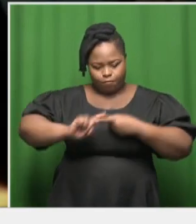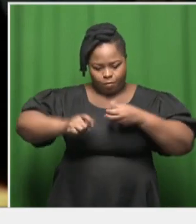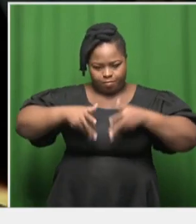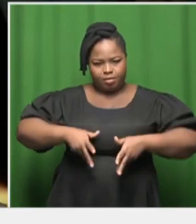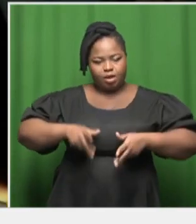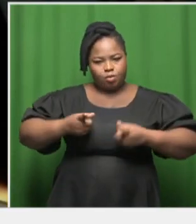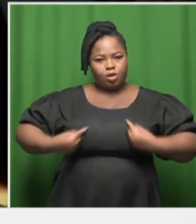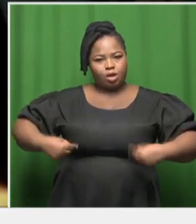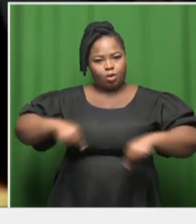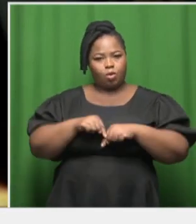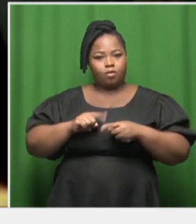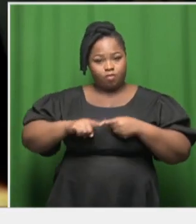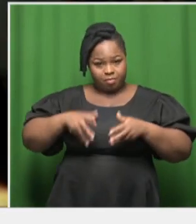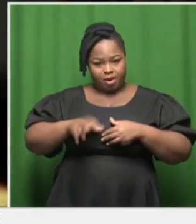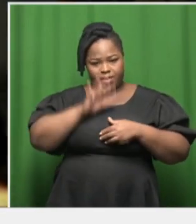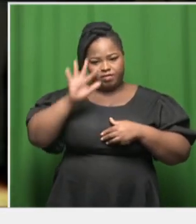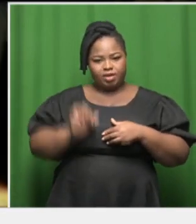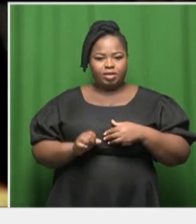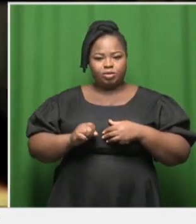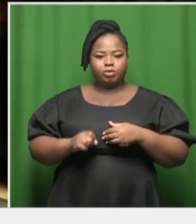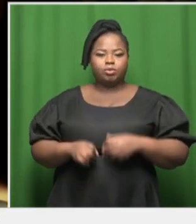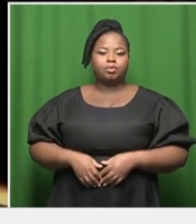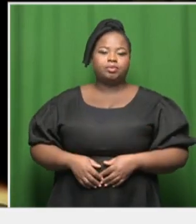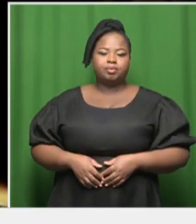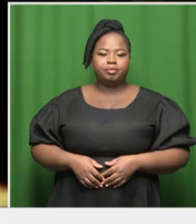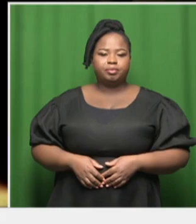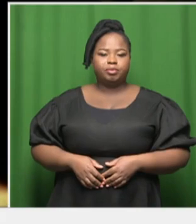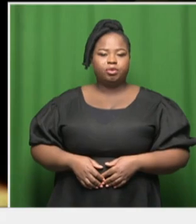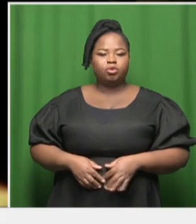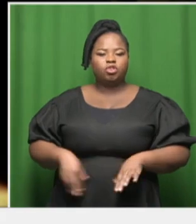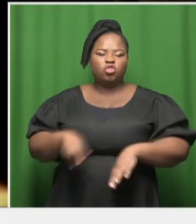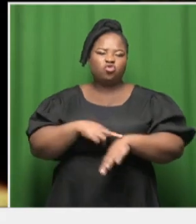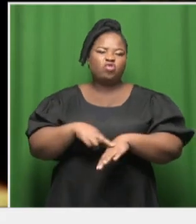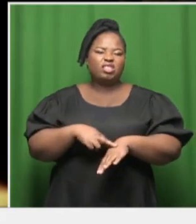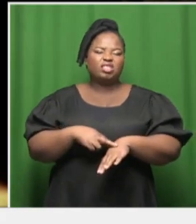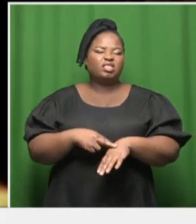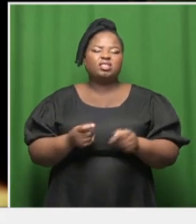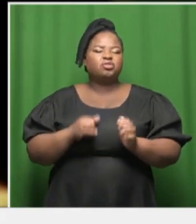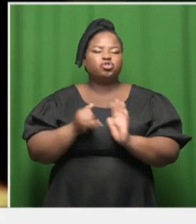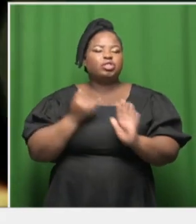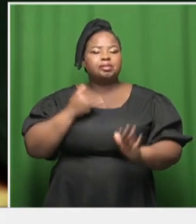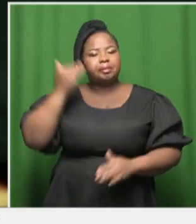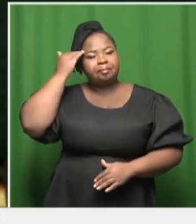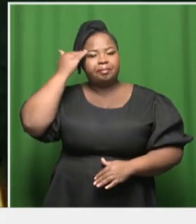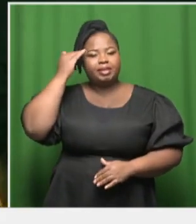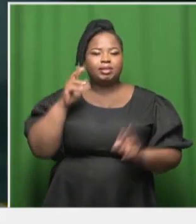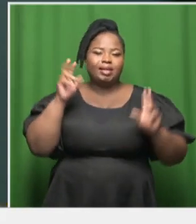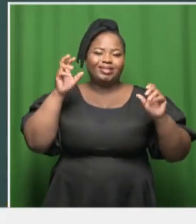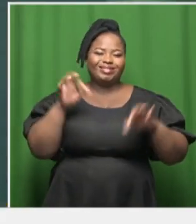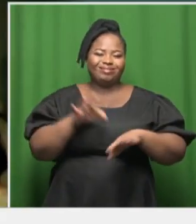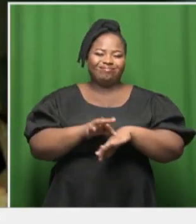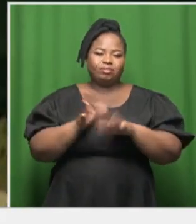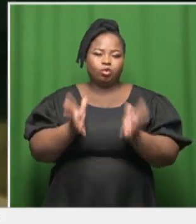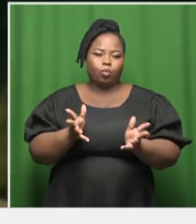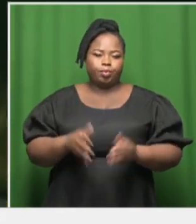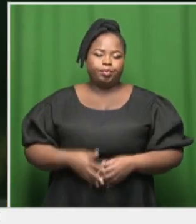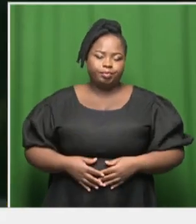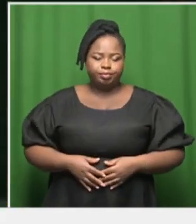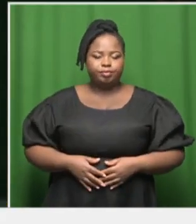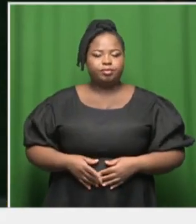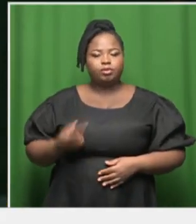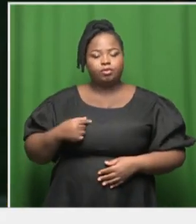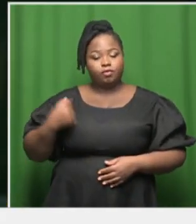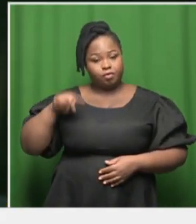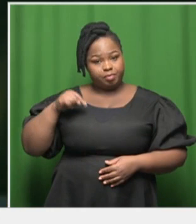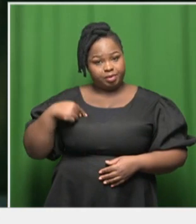African, and therefore race is just a human construct or a mental construct. And for me, it's so important that